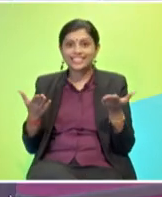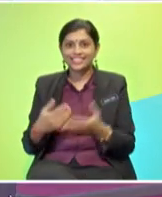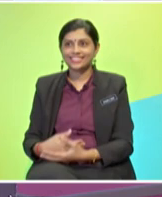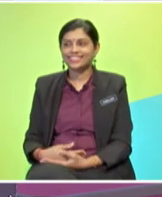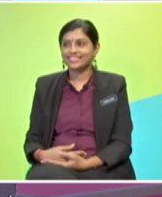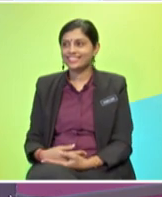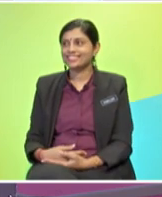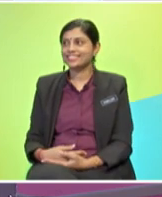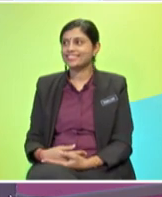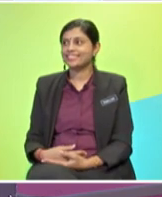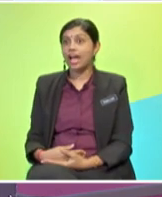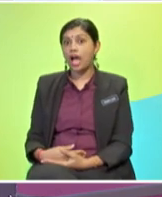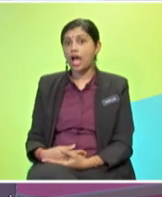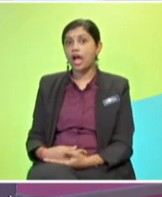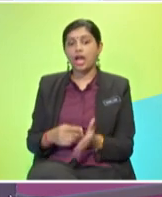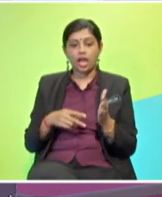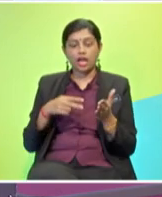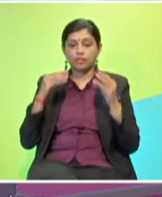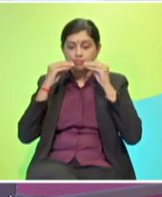Maybe you can show some move.